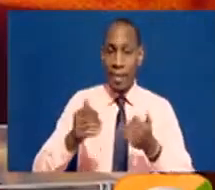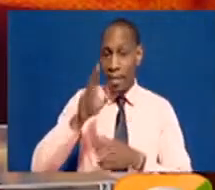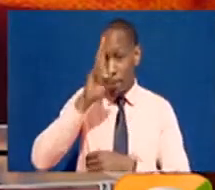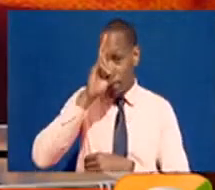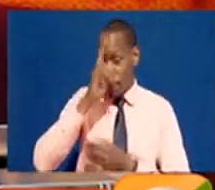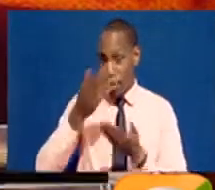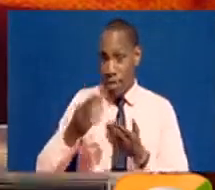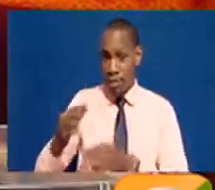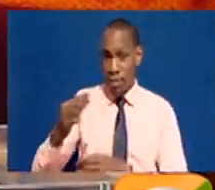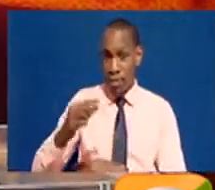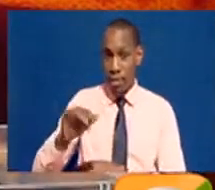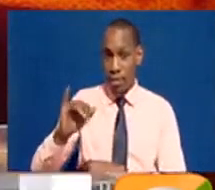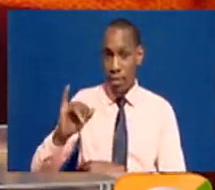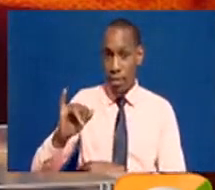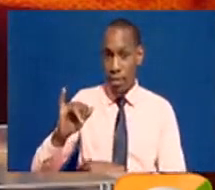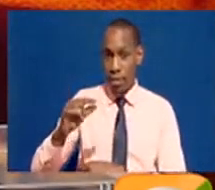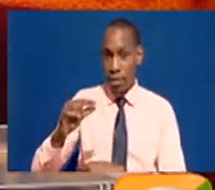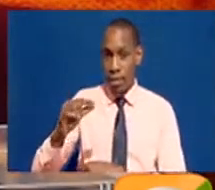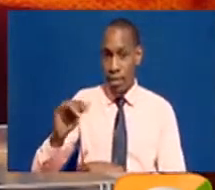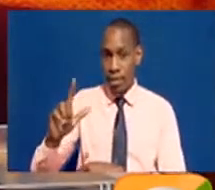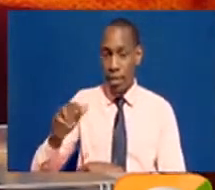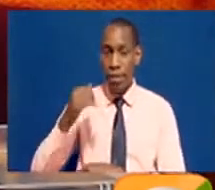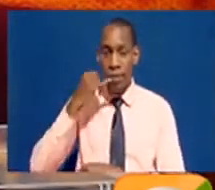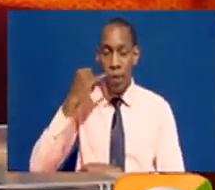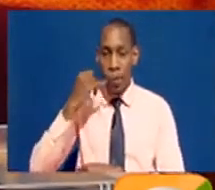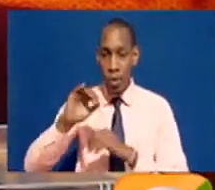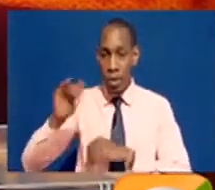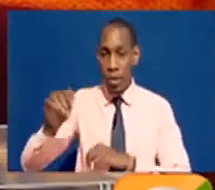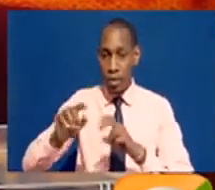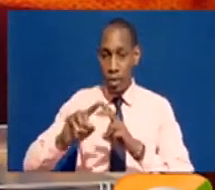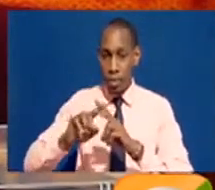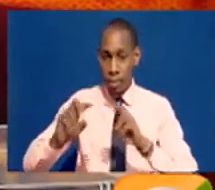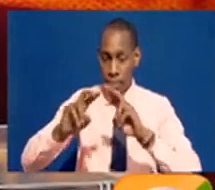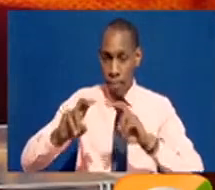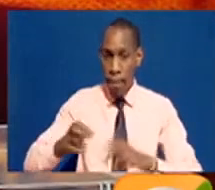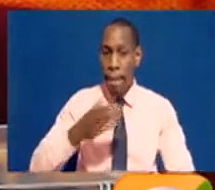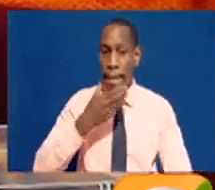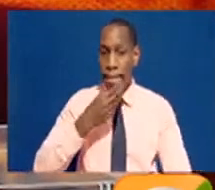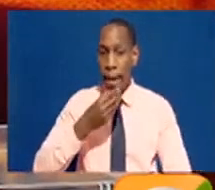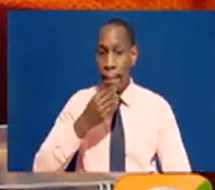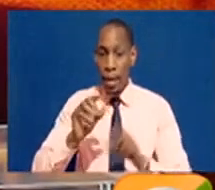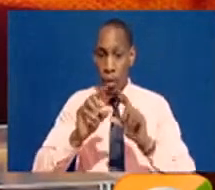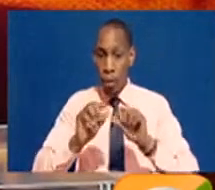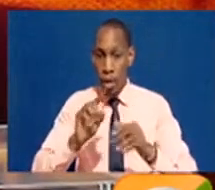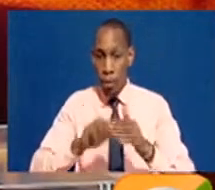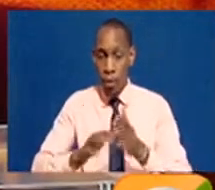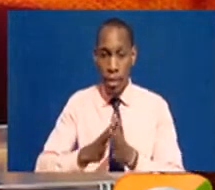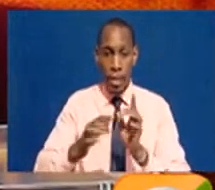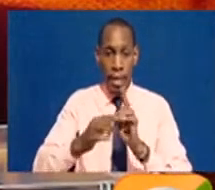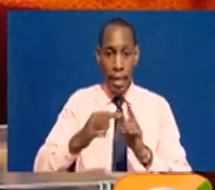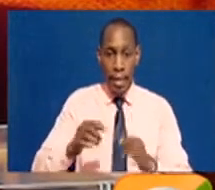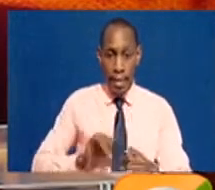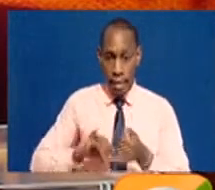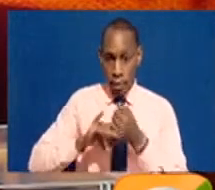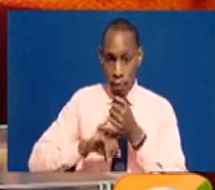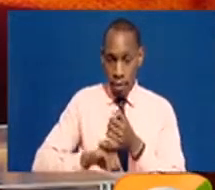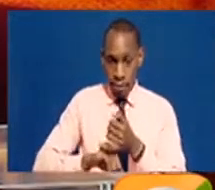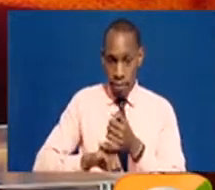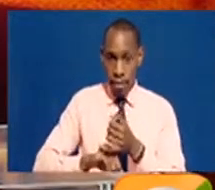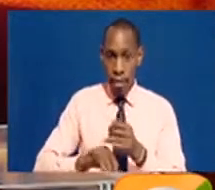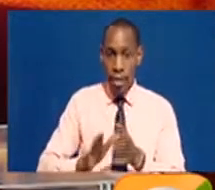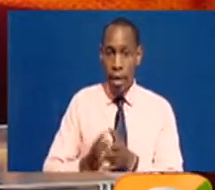Police in Gilgil, Nakuru County have launched a manhunt for a man who is alleged to have murdered his wife